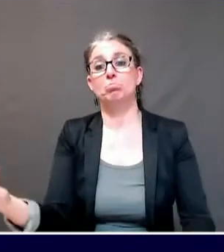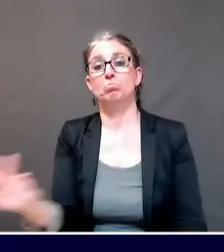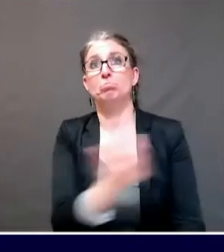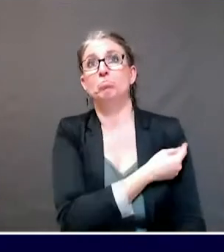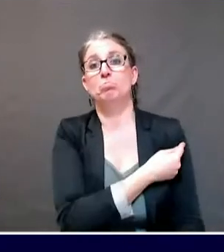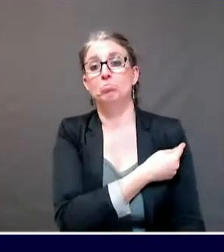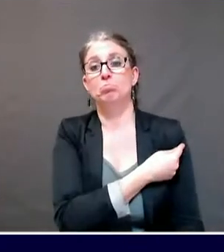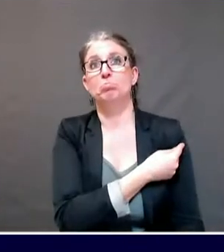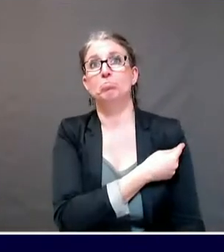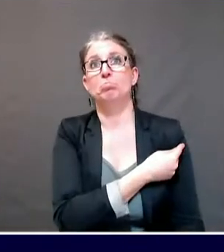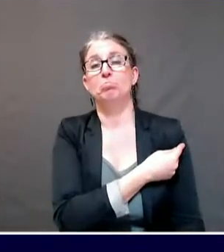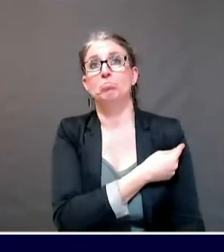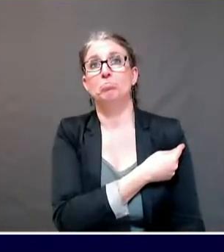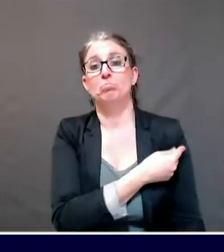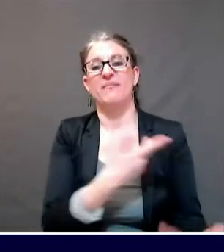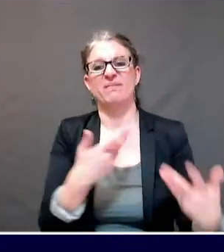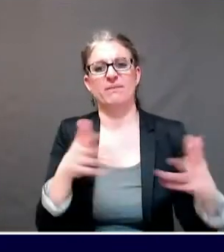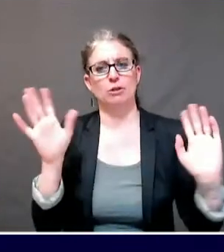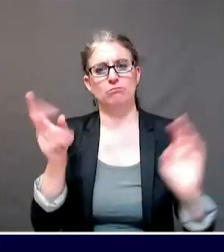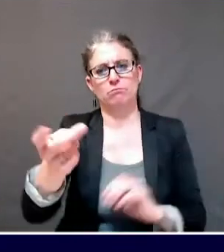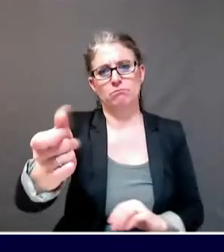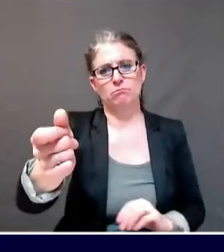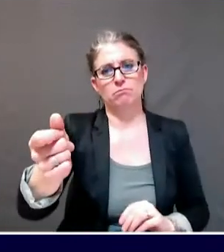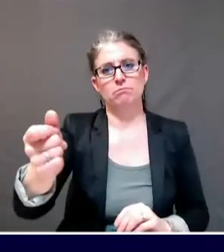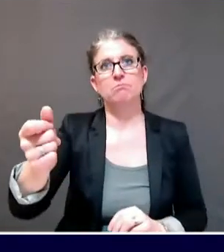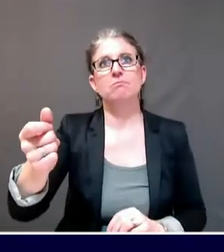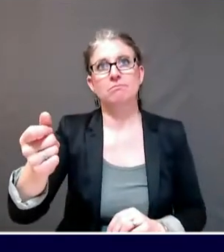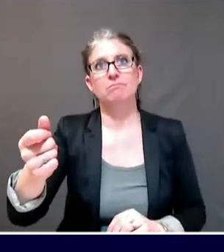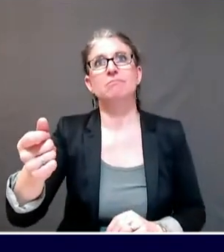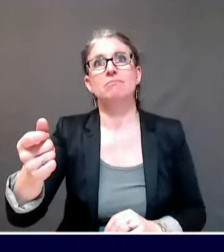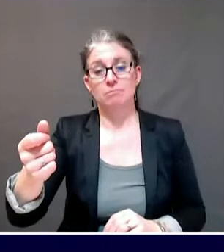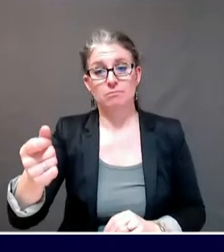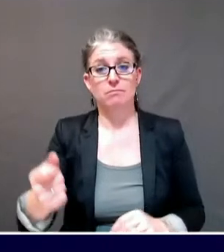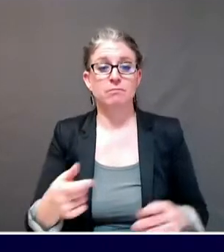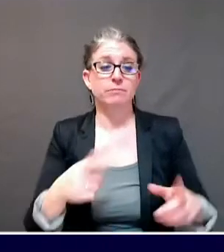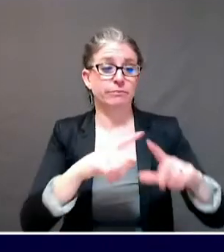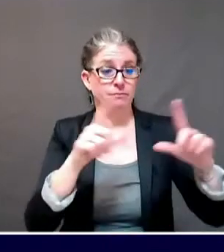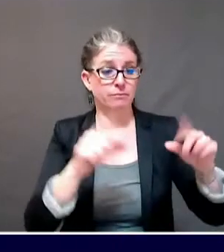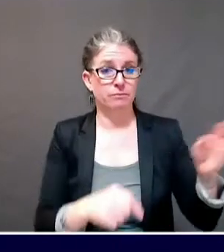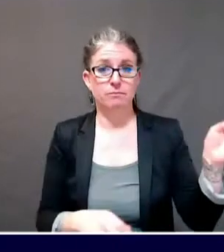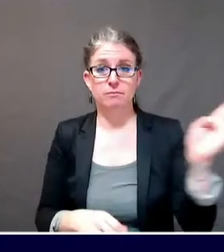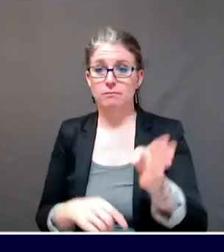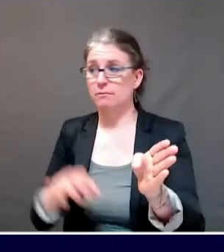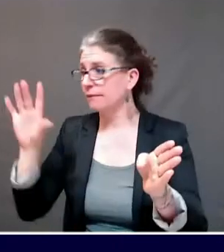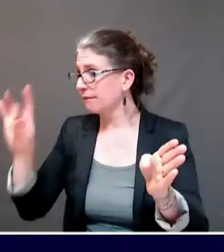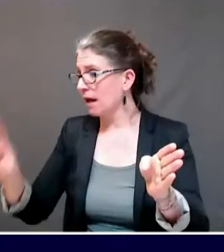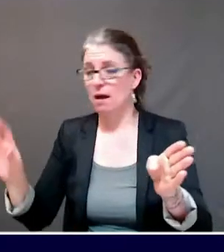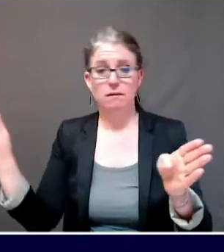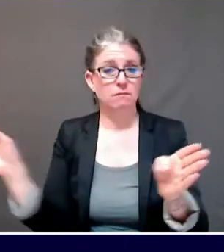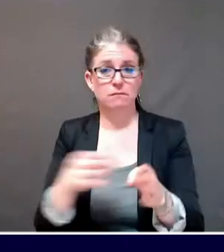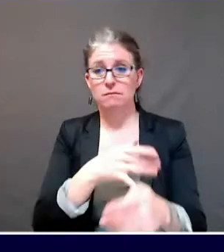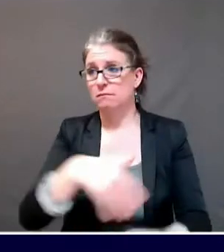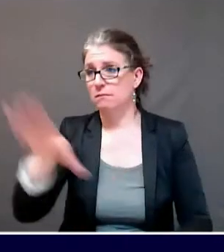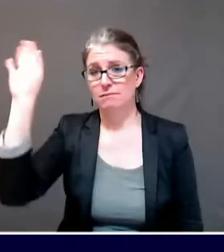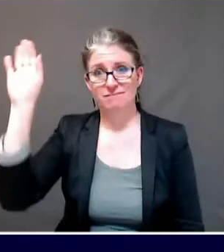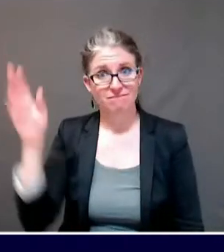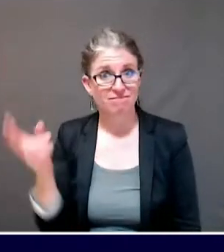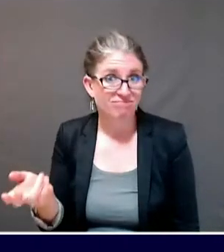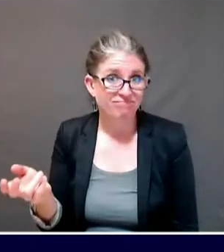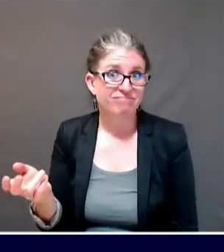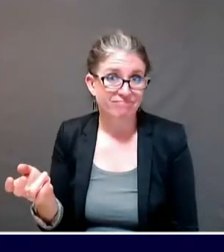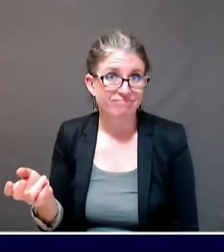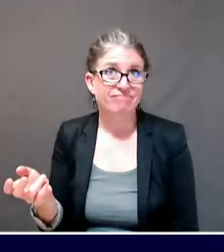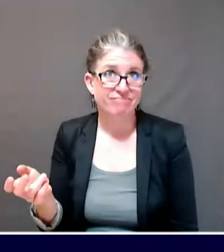done and already in the system. So folks can get in and get out, obviously in service of keeping exposure risk as low as